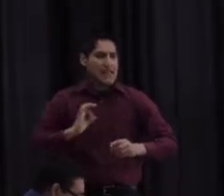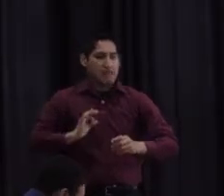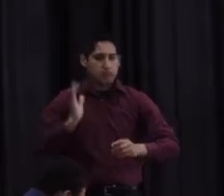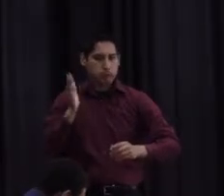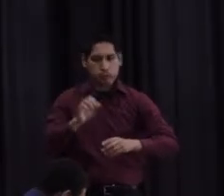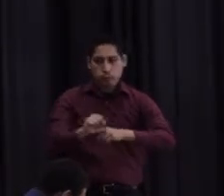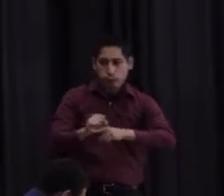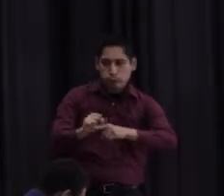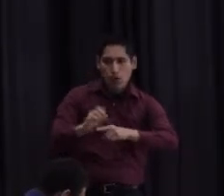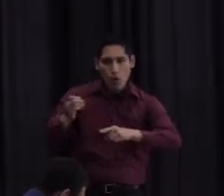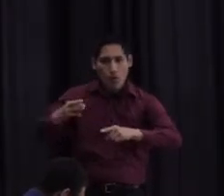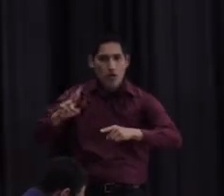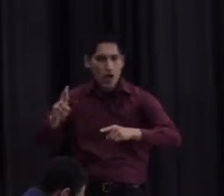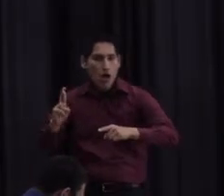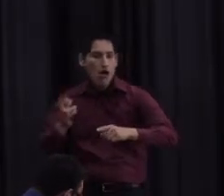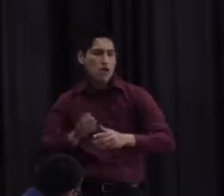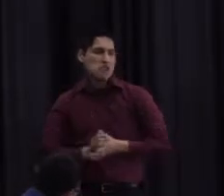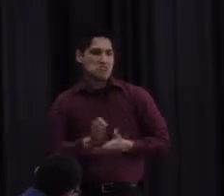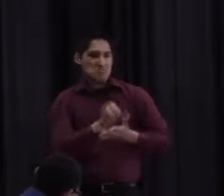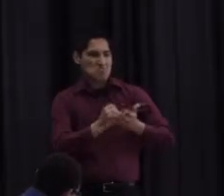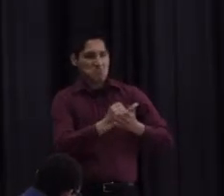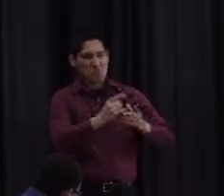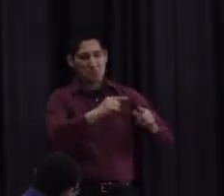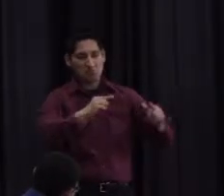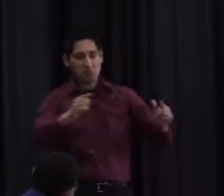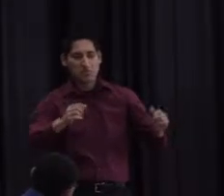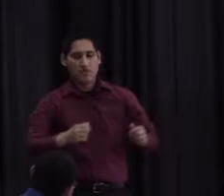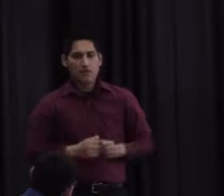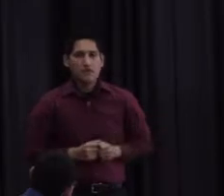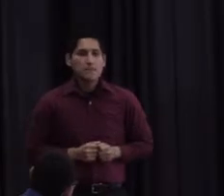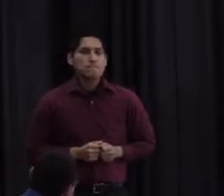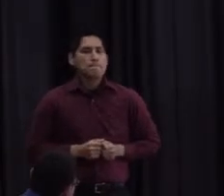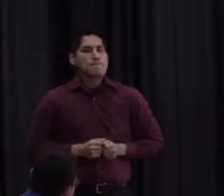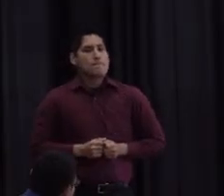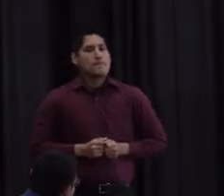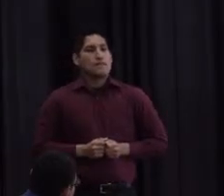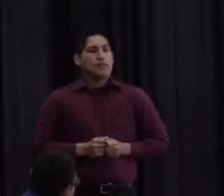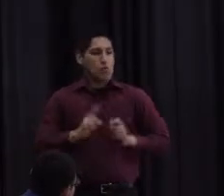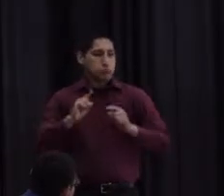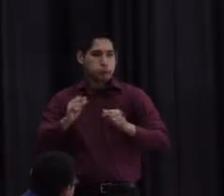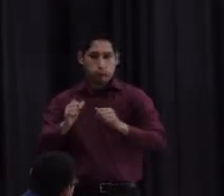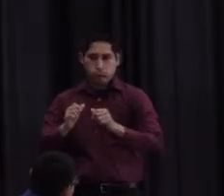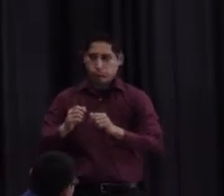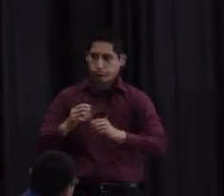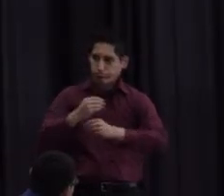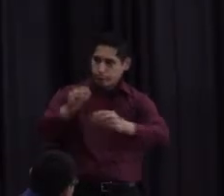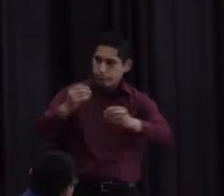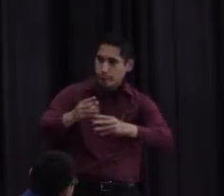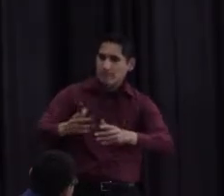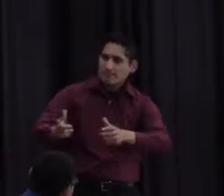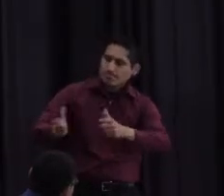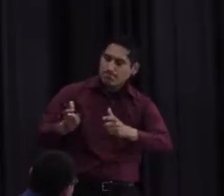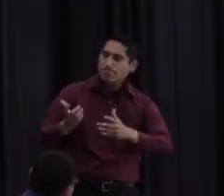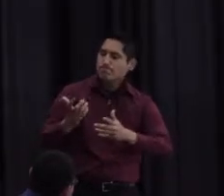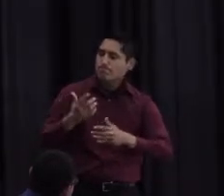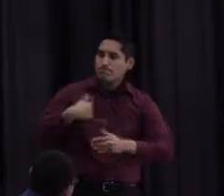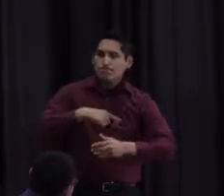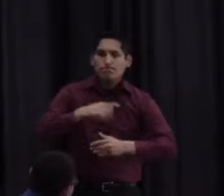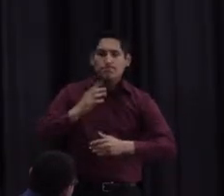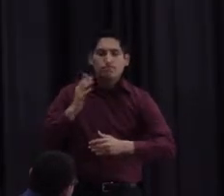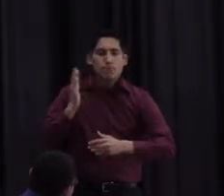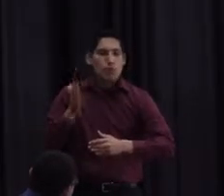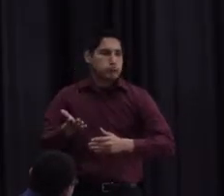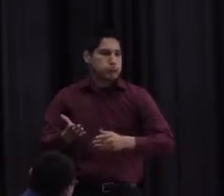in OER and Creative Commons and all of these other things, and where to go out and get this. We were going to have them work with